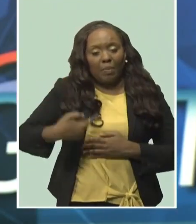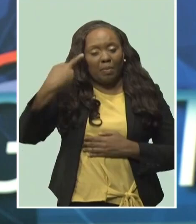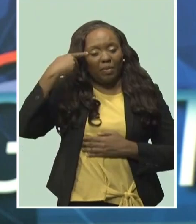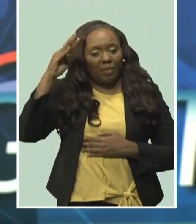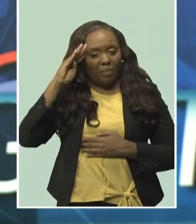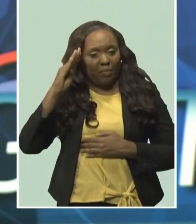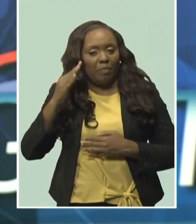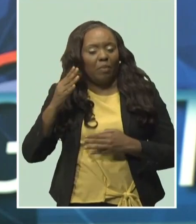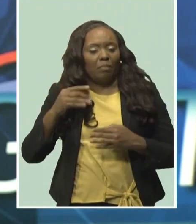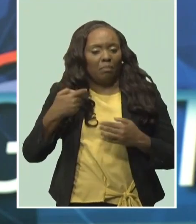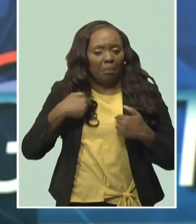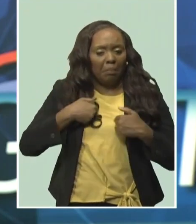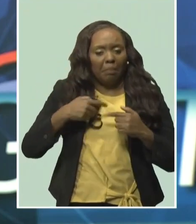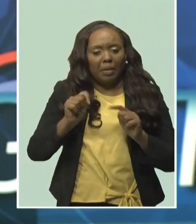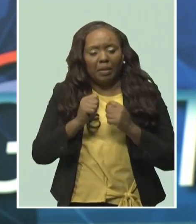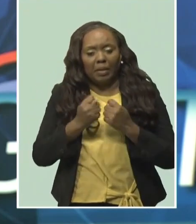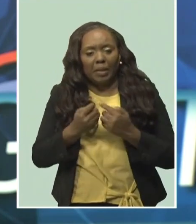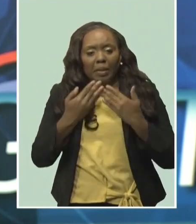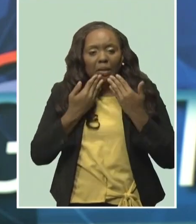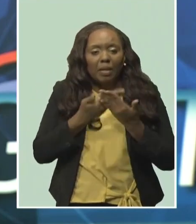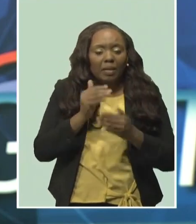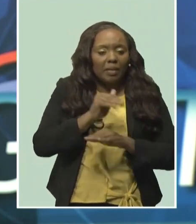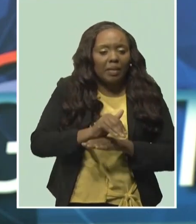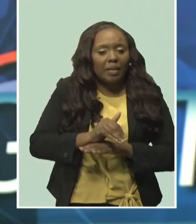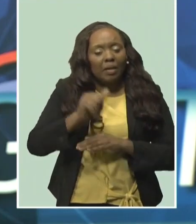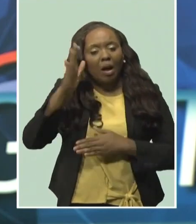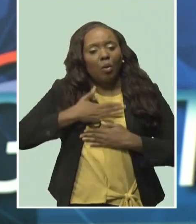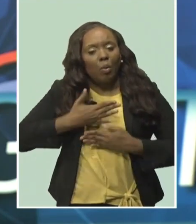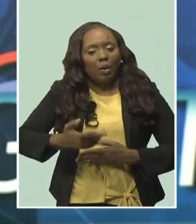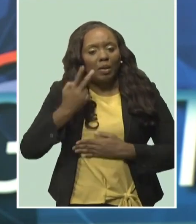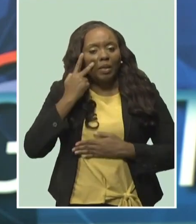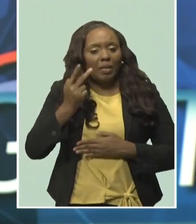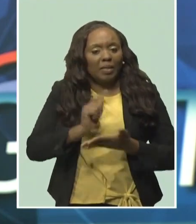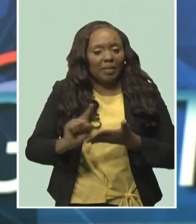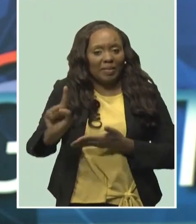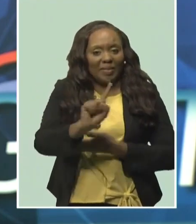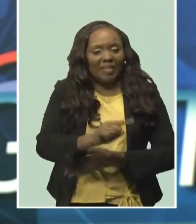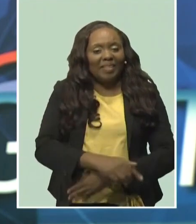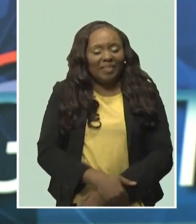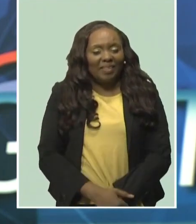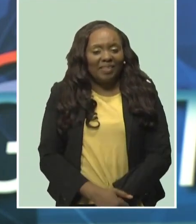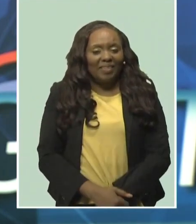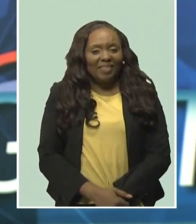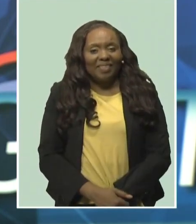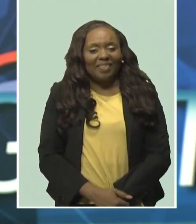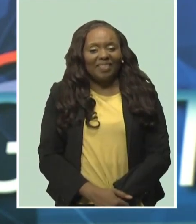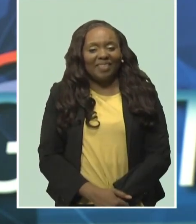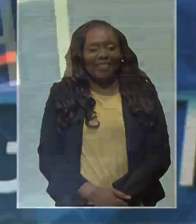crew, to all of you, good night. By God's will, we'll see you soon.